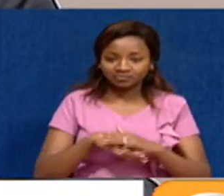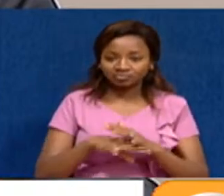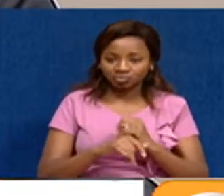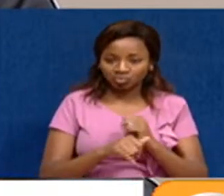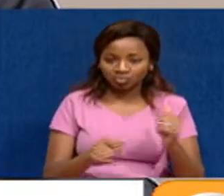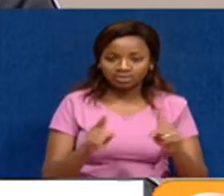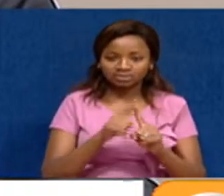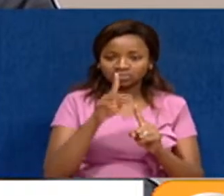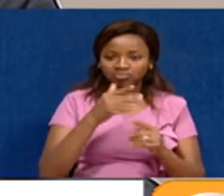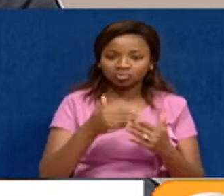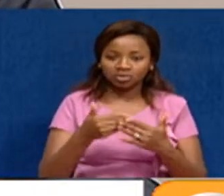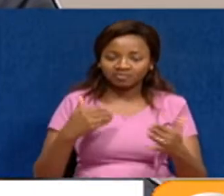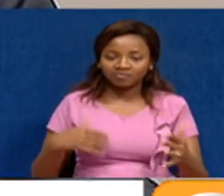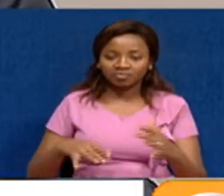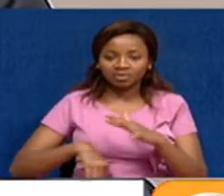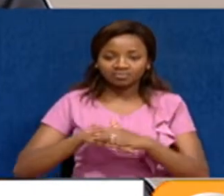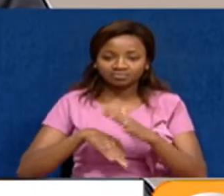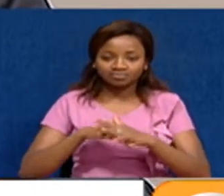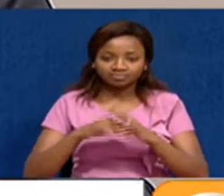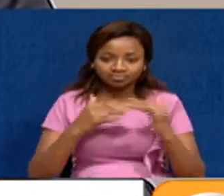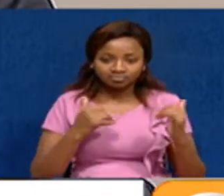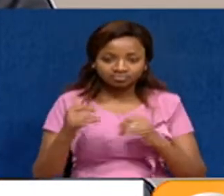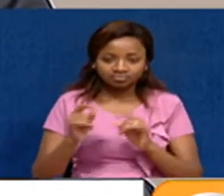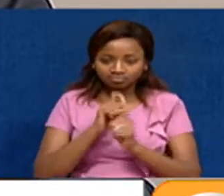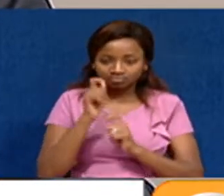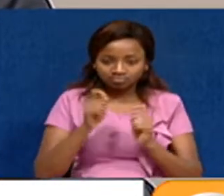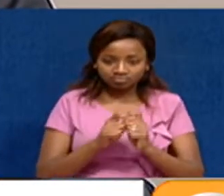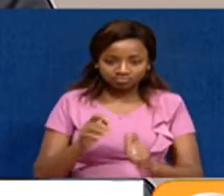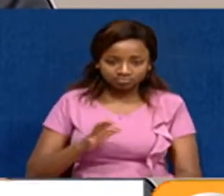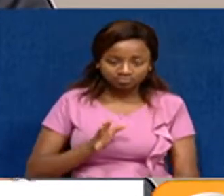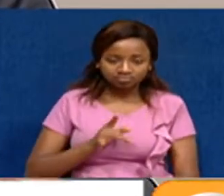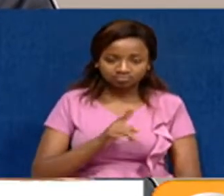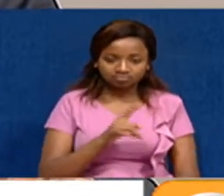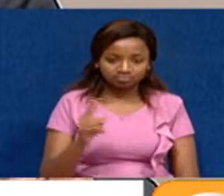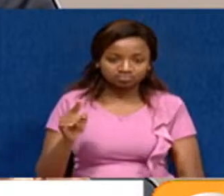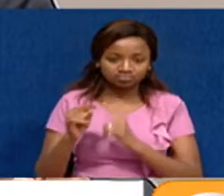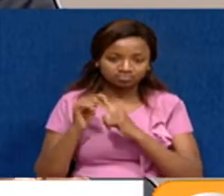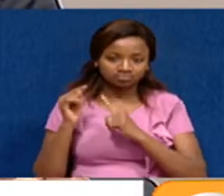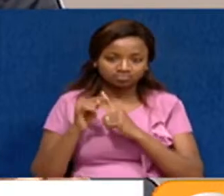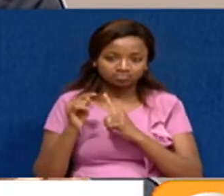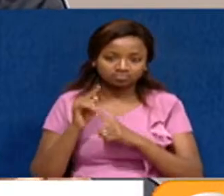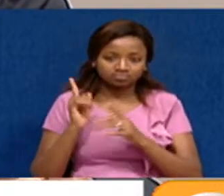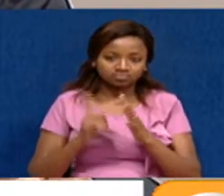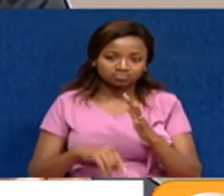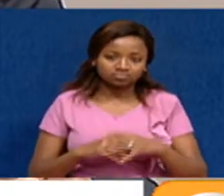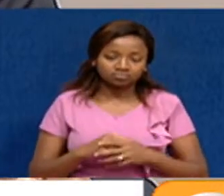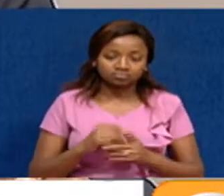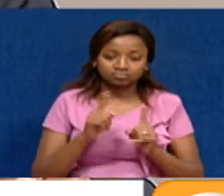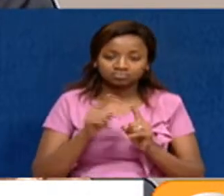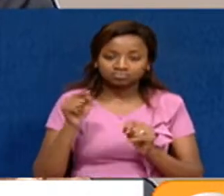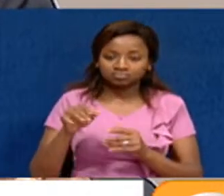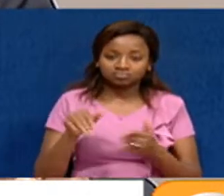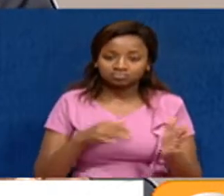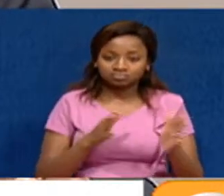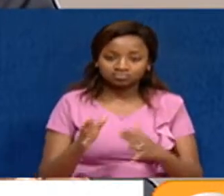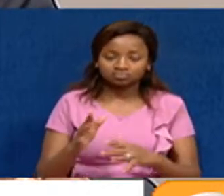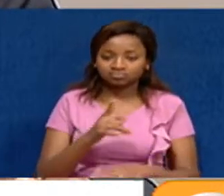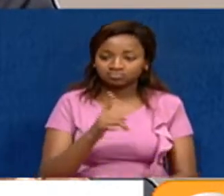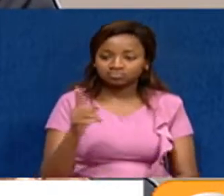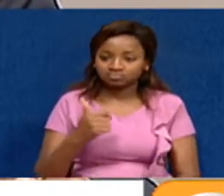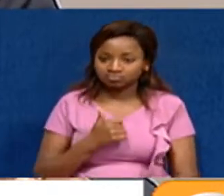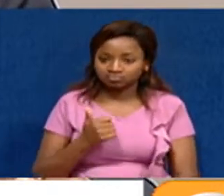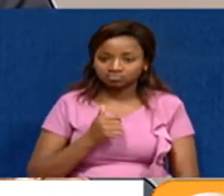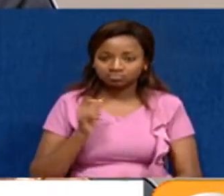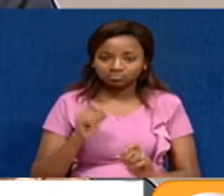know the roadmap of a footballer, especially for women, what they go through until to make it. Because this was an opportunity for the girls